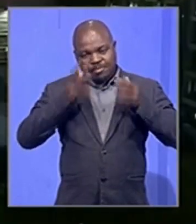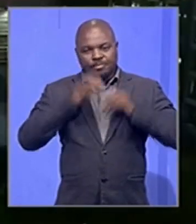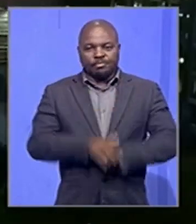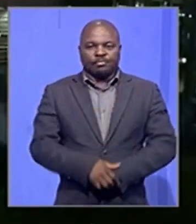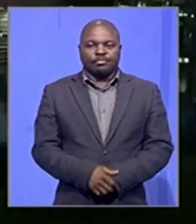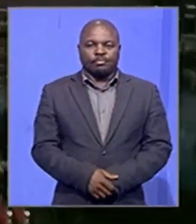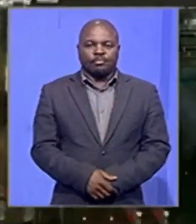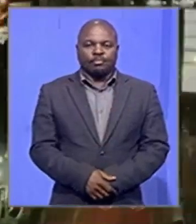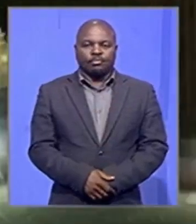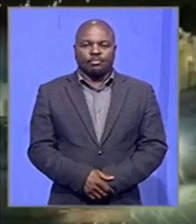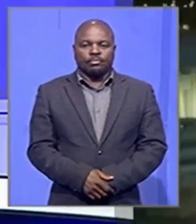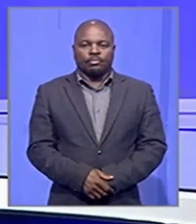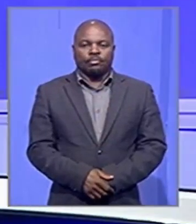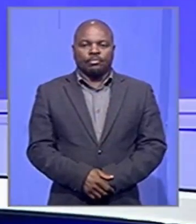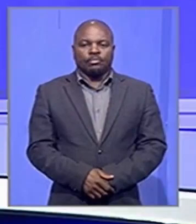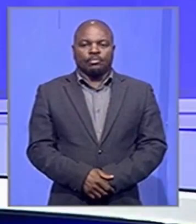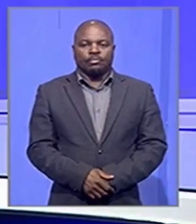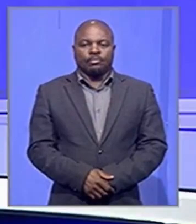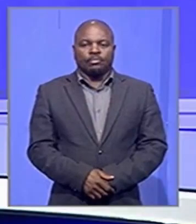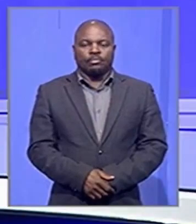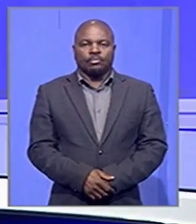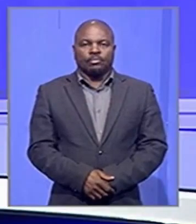tshedimosetso.